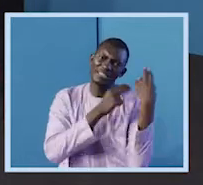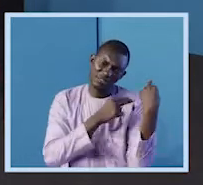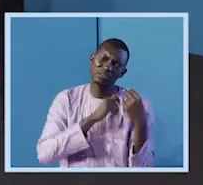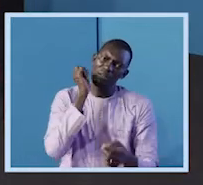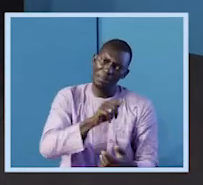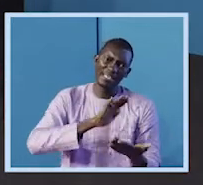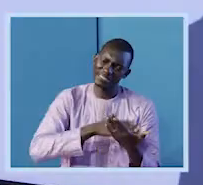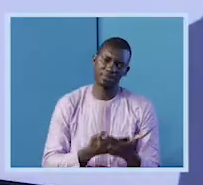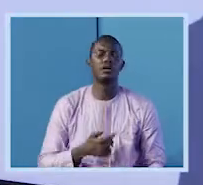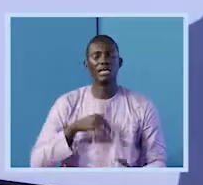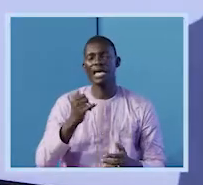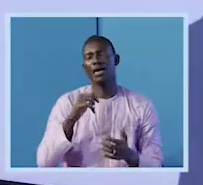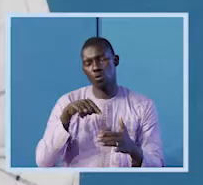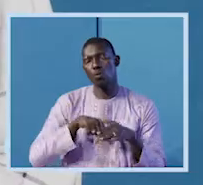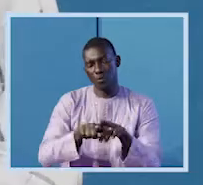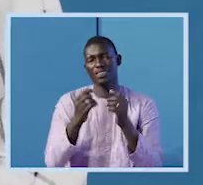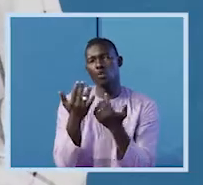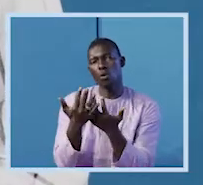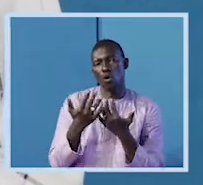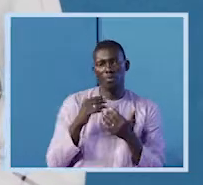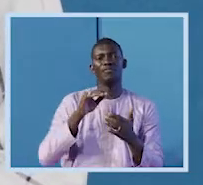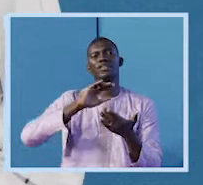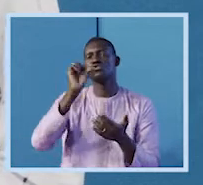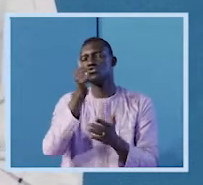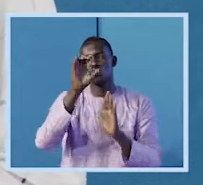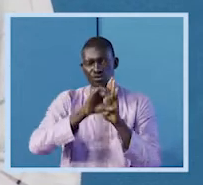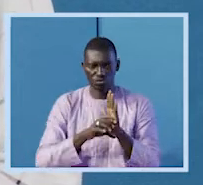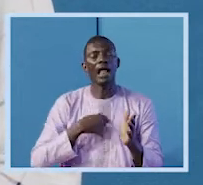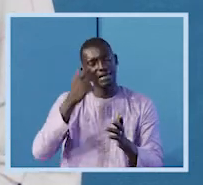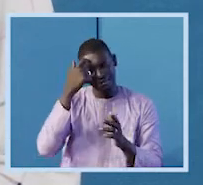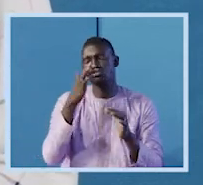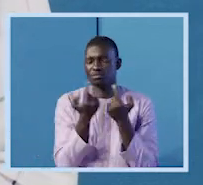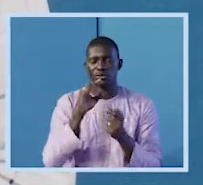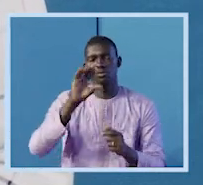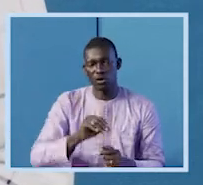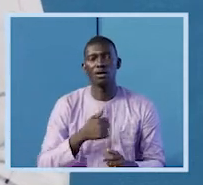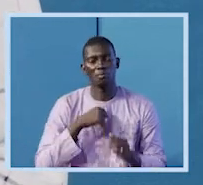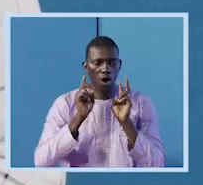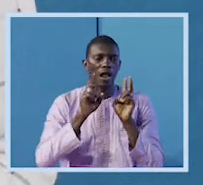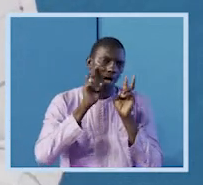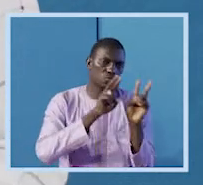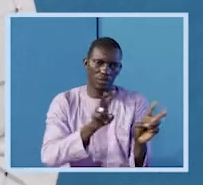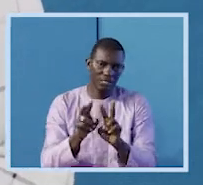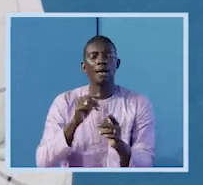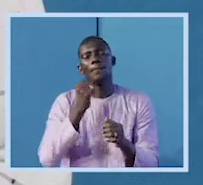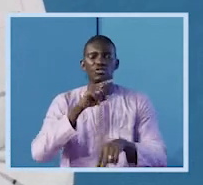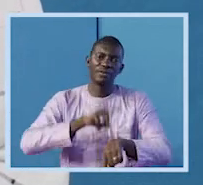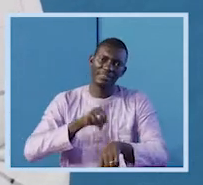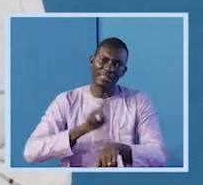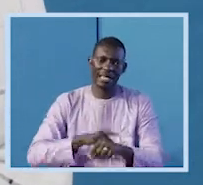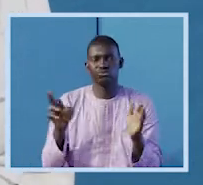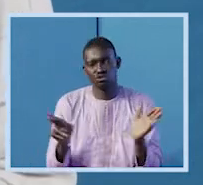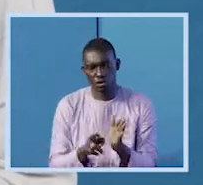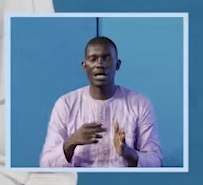constitution. Sure. I just believe that things will change. But we will monitor and see what will actually happen. Due to time constraints,